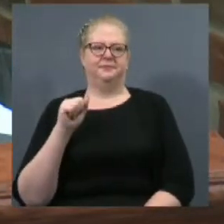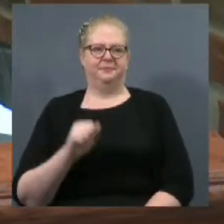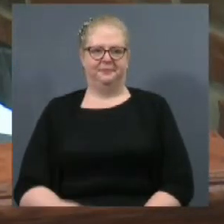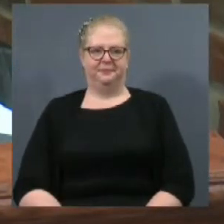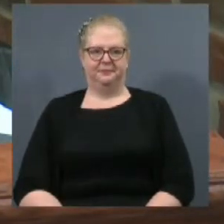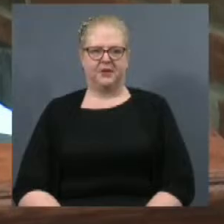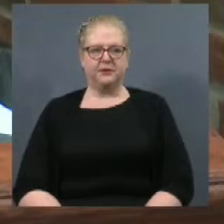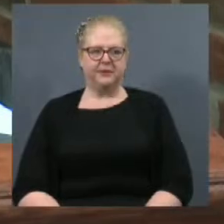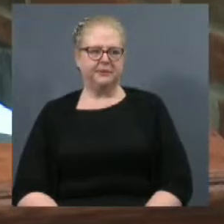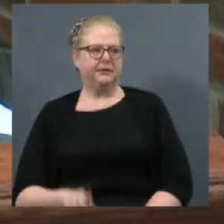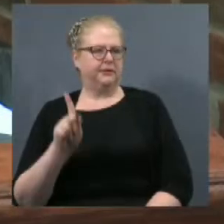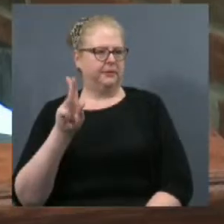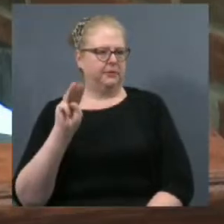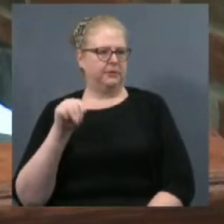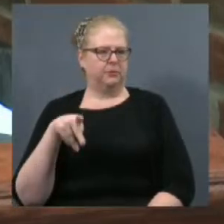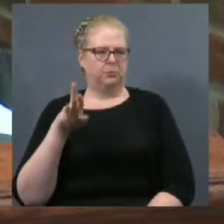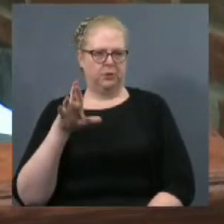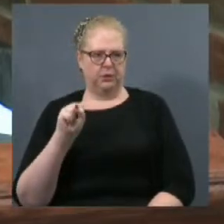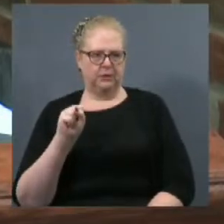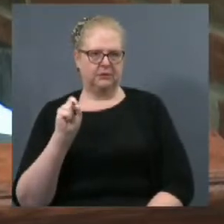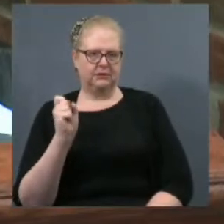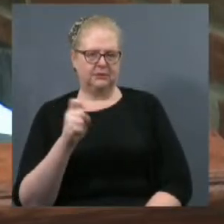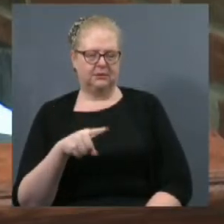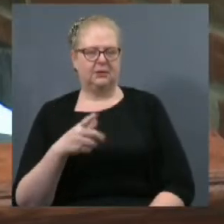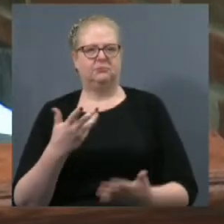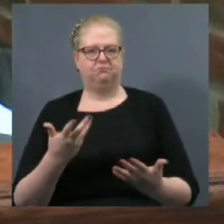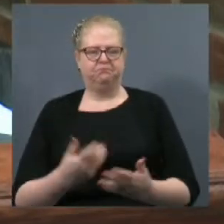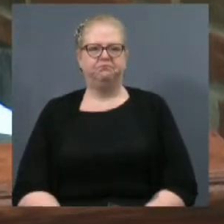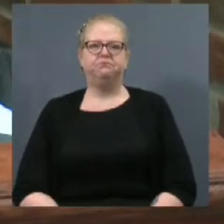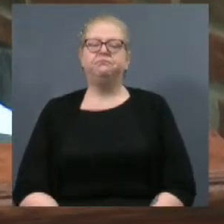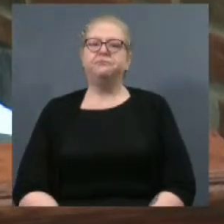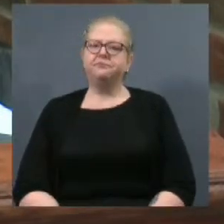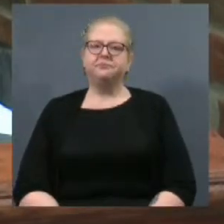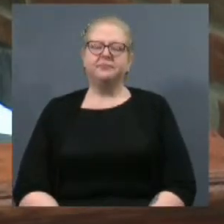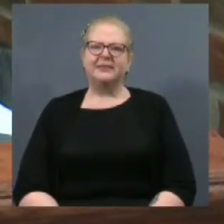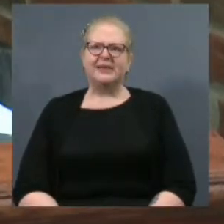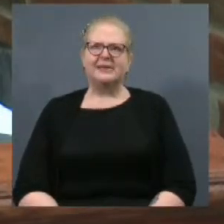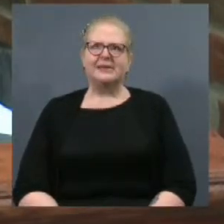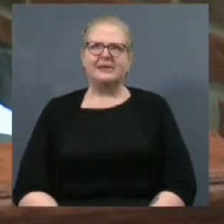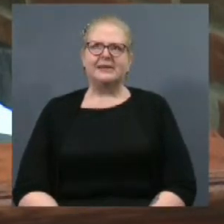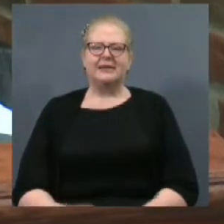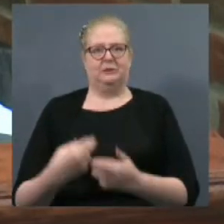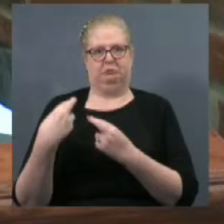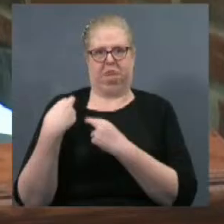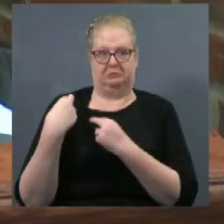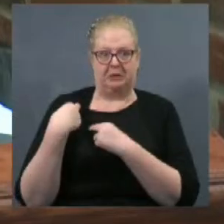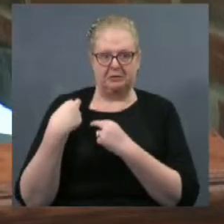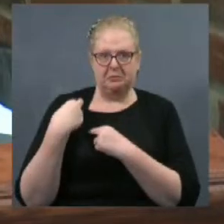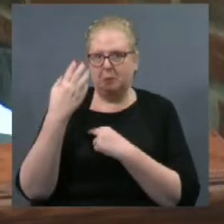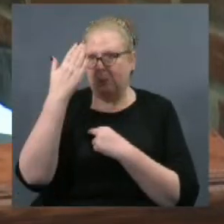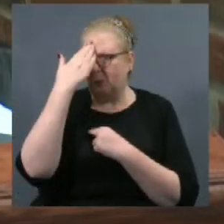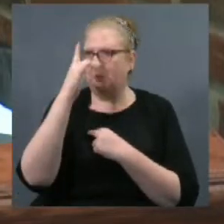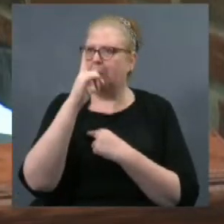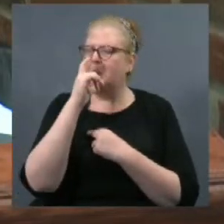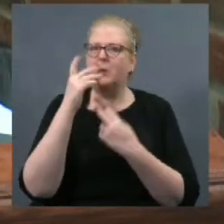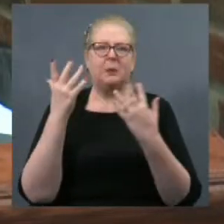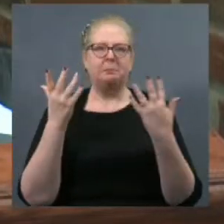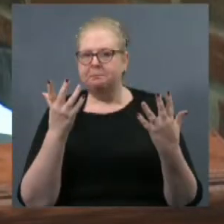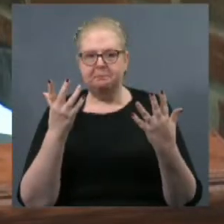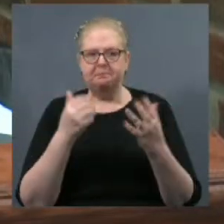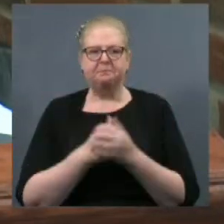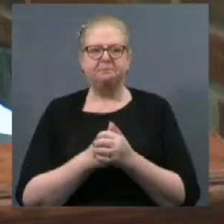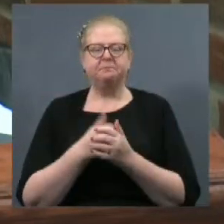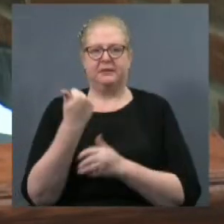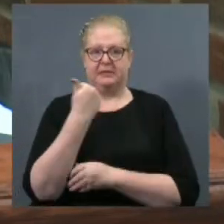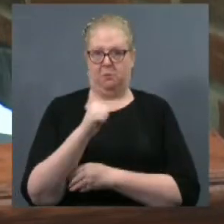since I don't think we have any responsibility for this, is there anybody that can go back to HUD or